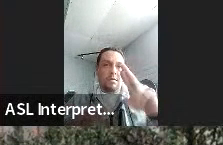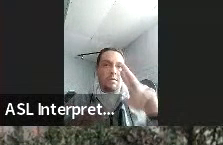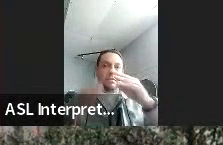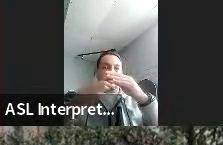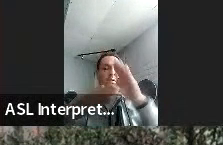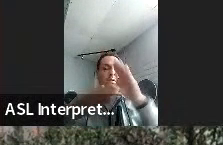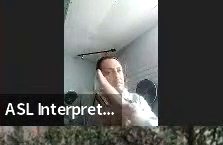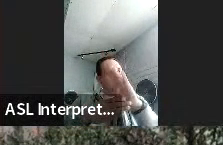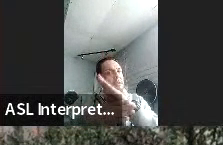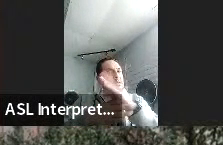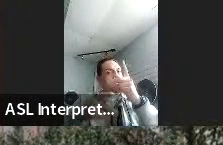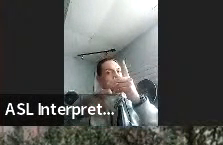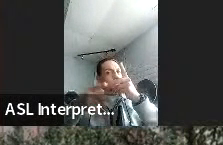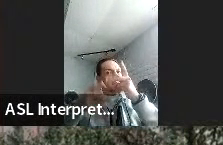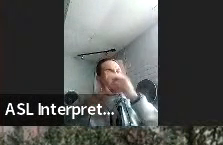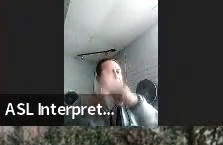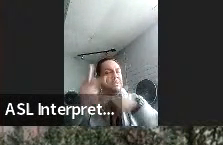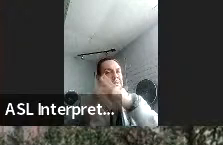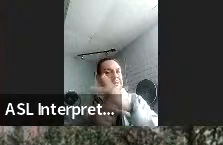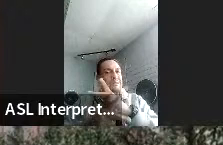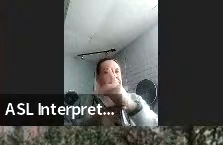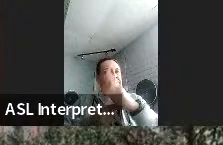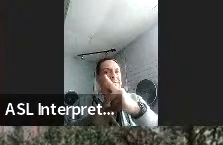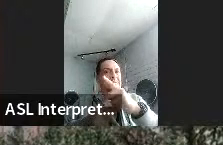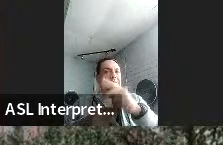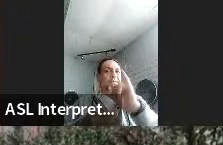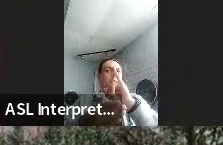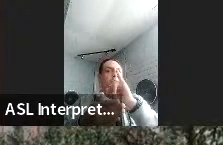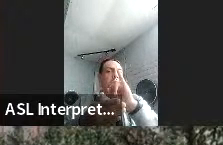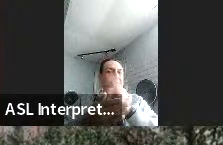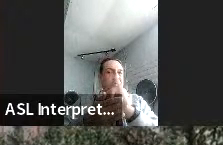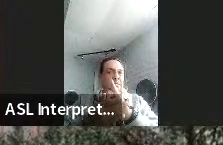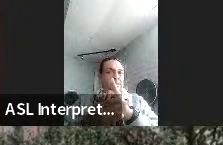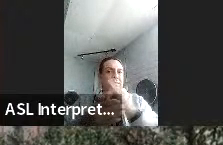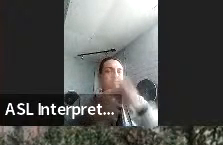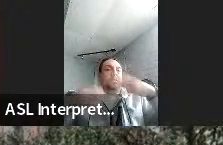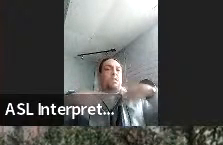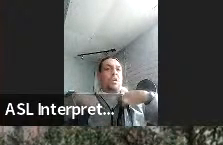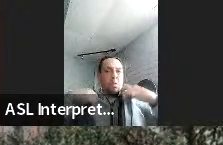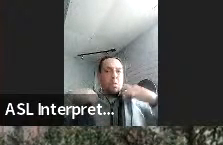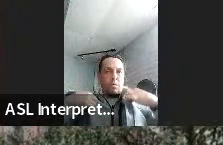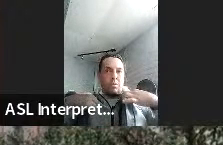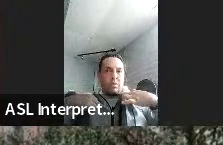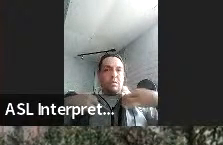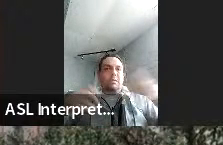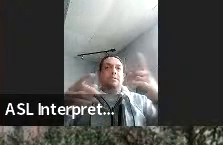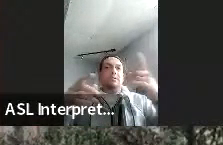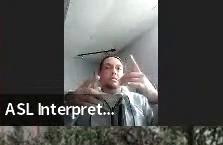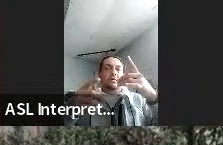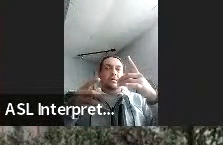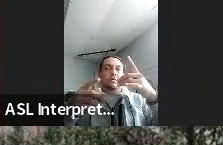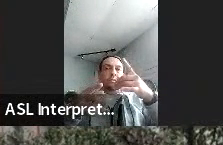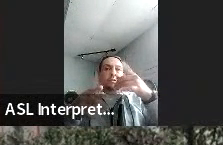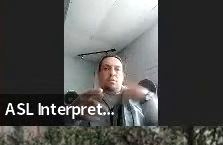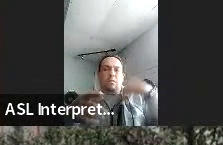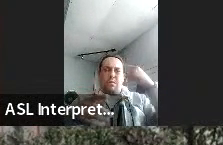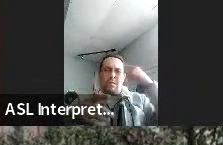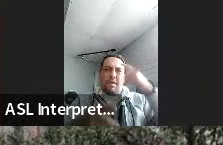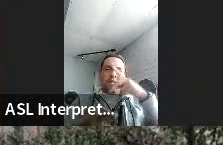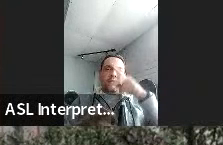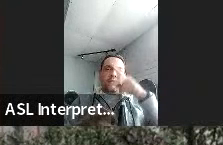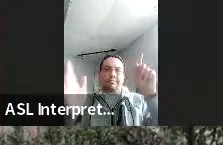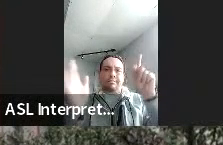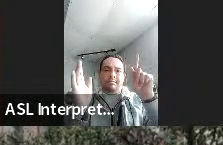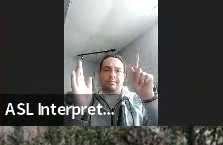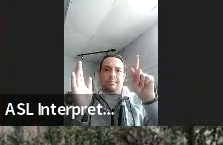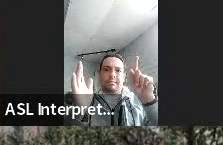like art studios, instructional facilities, and clothing rental businesses. We think these kinds of restrictions make no sense. And so we want to